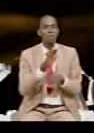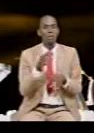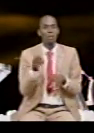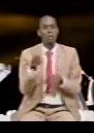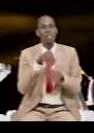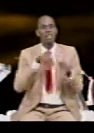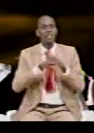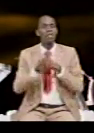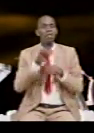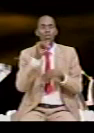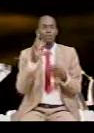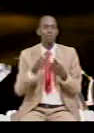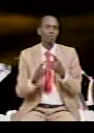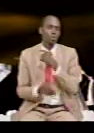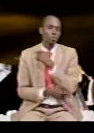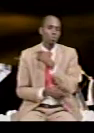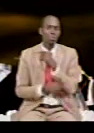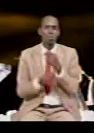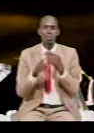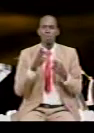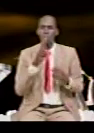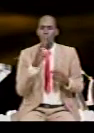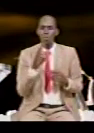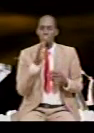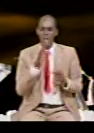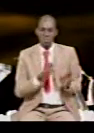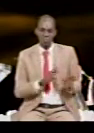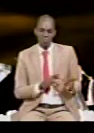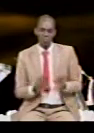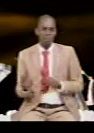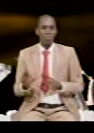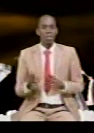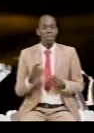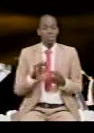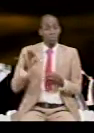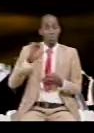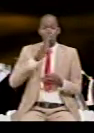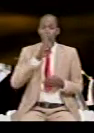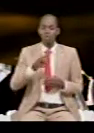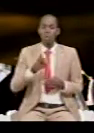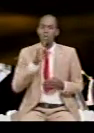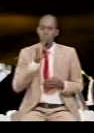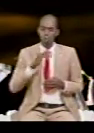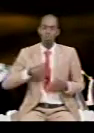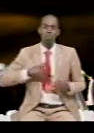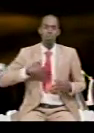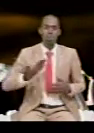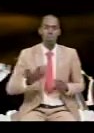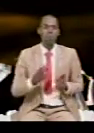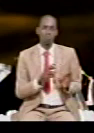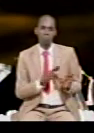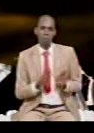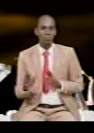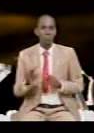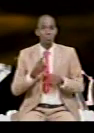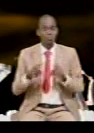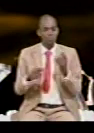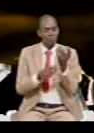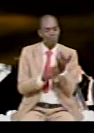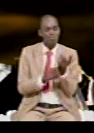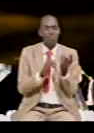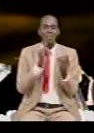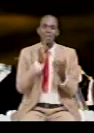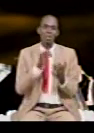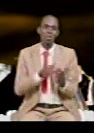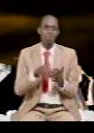willing to go to heaven, willing to be a Christian. The spirit indeed is willing, but the flesh is weak. The flesh is one of the enemies